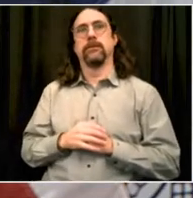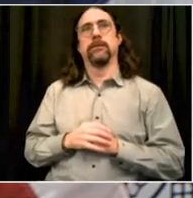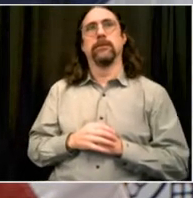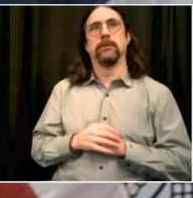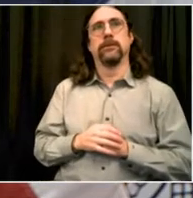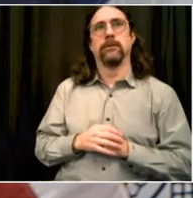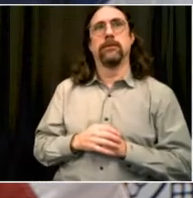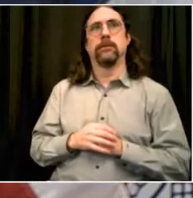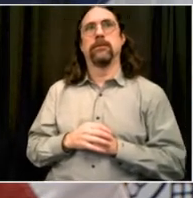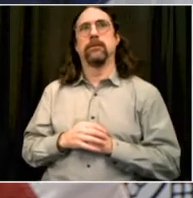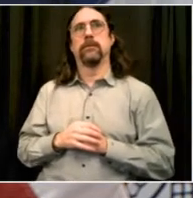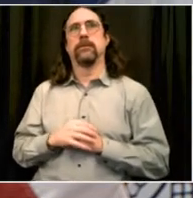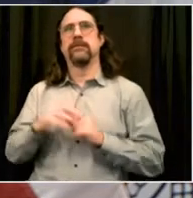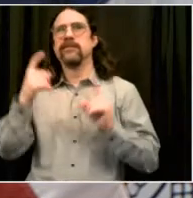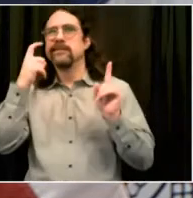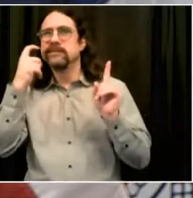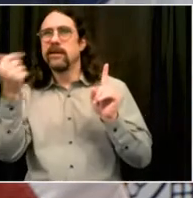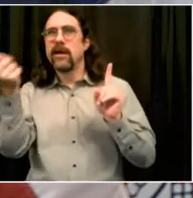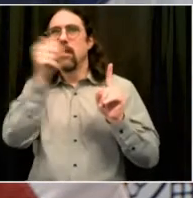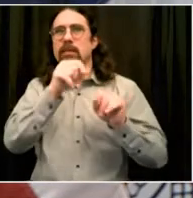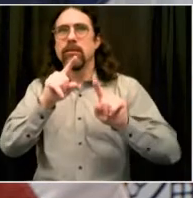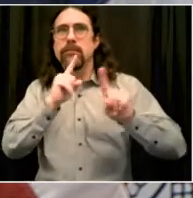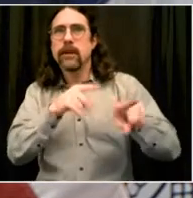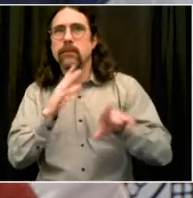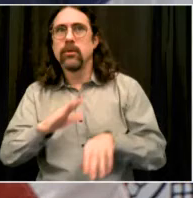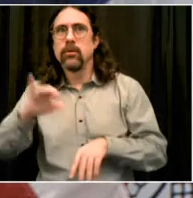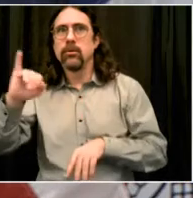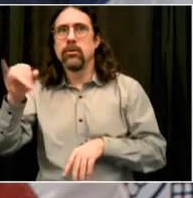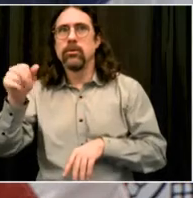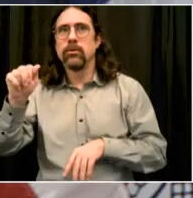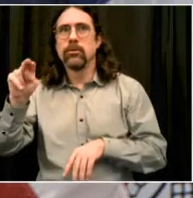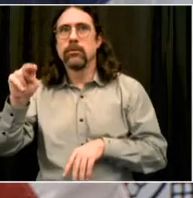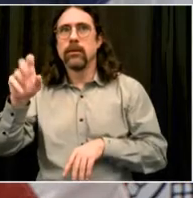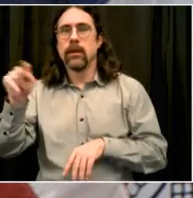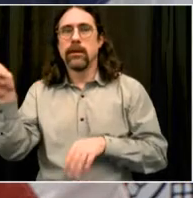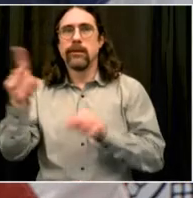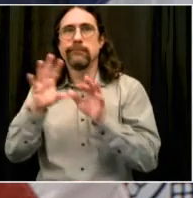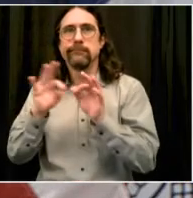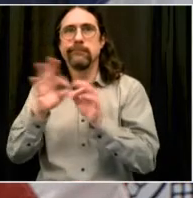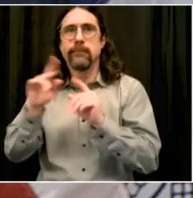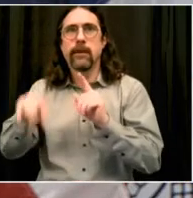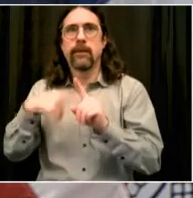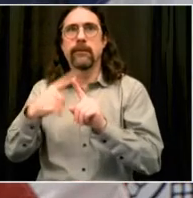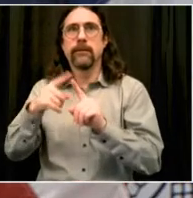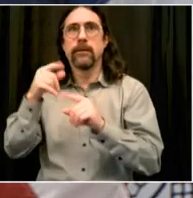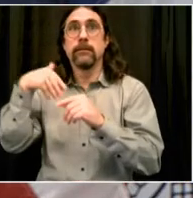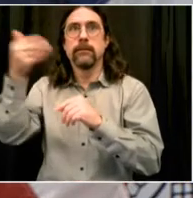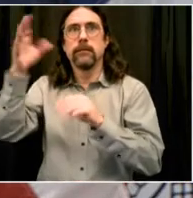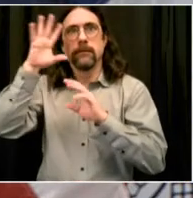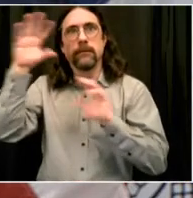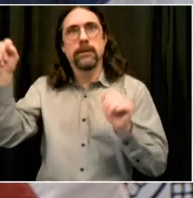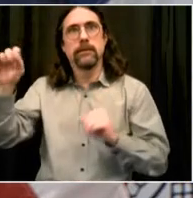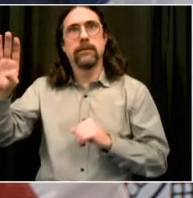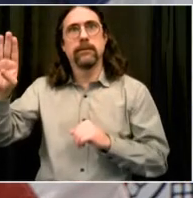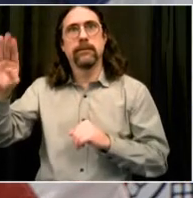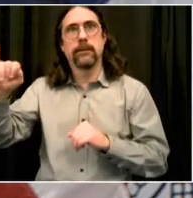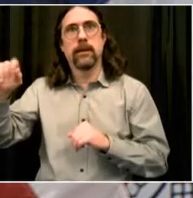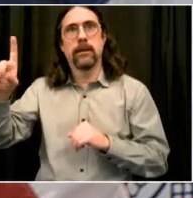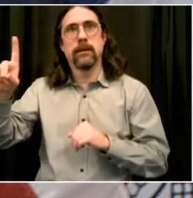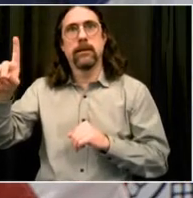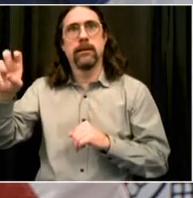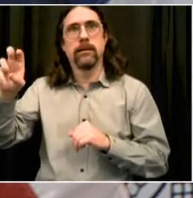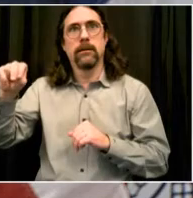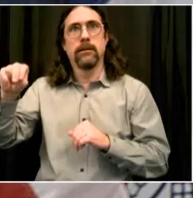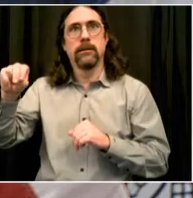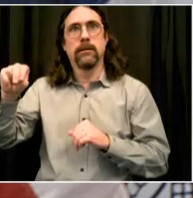of the Biden administration on the need for a major stimulus. And I'm certainly